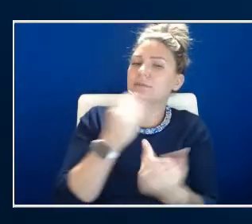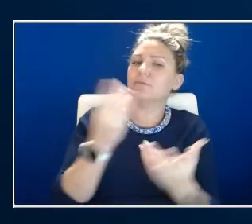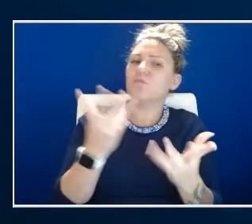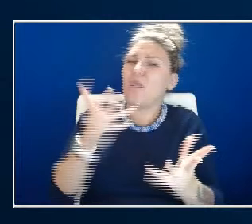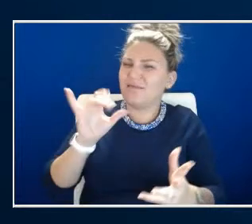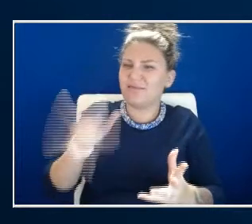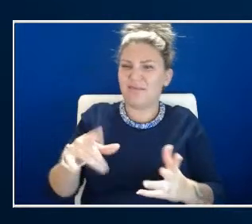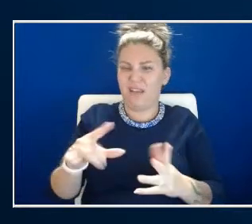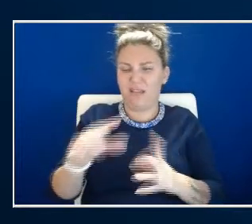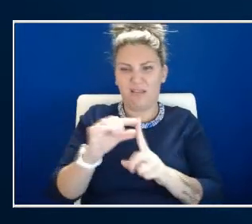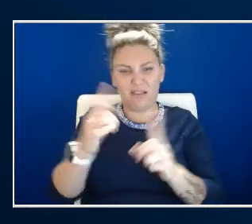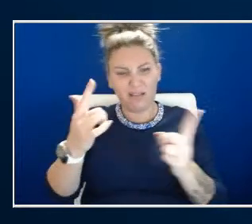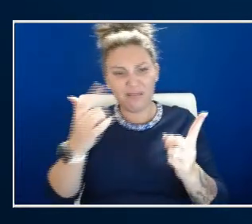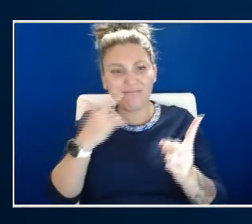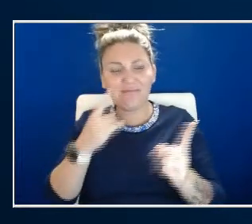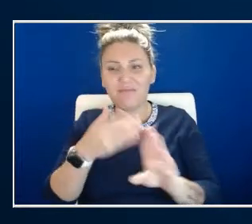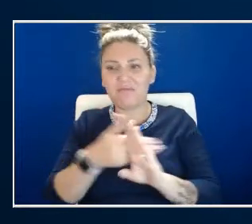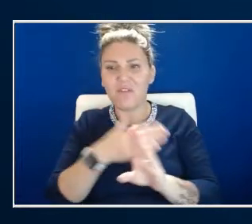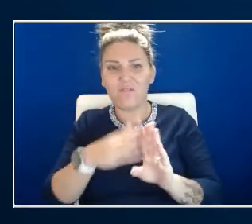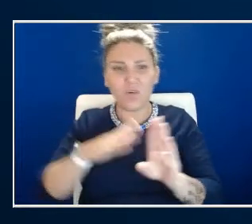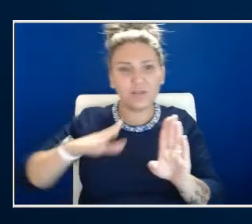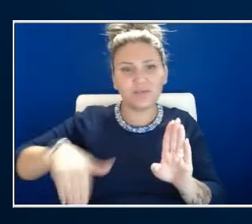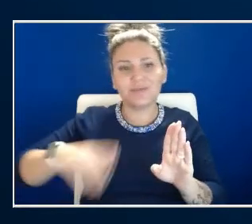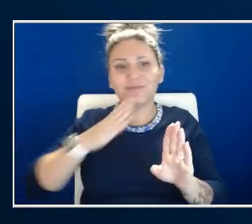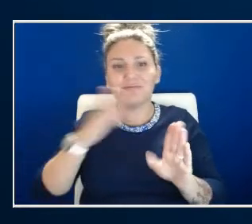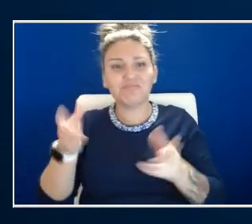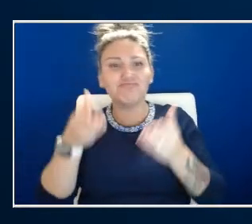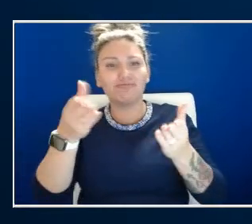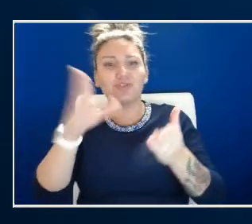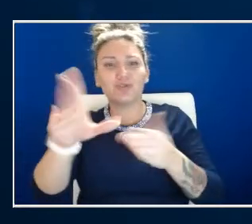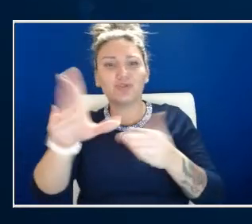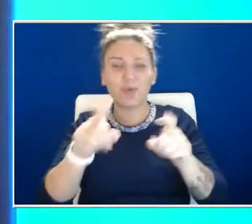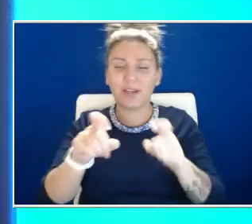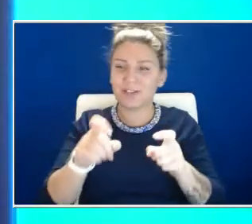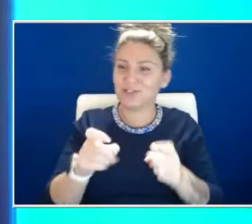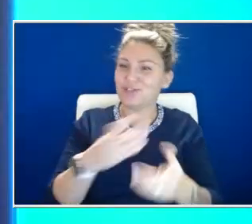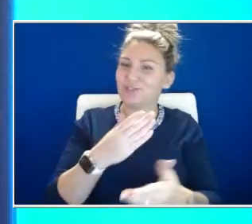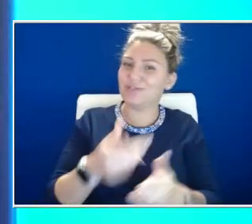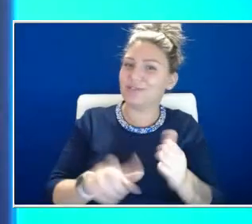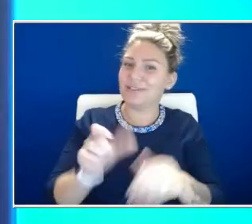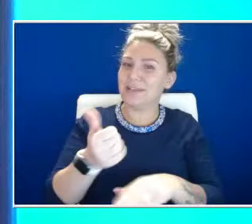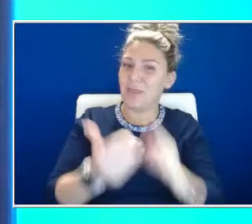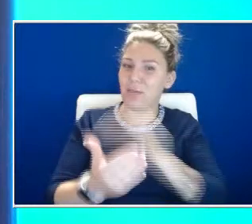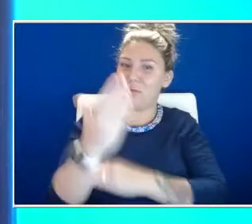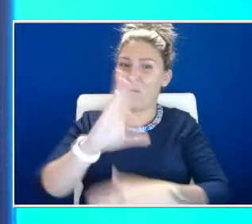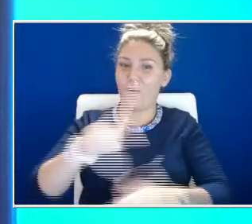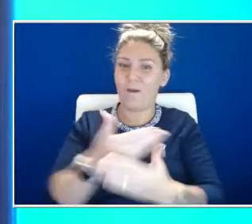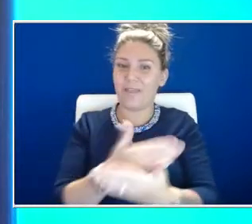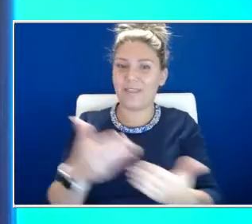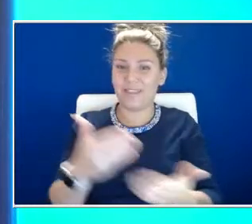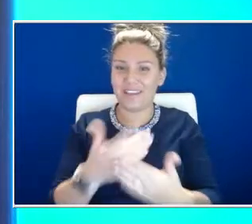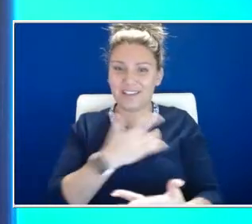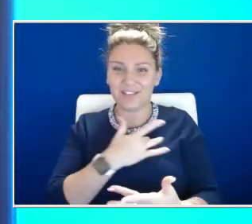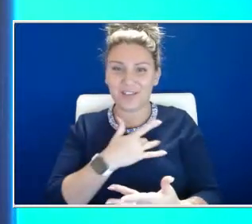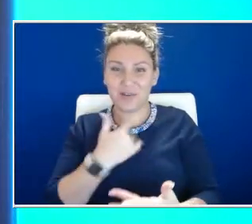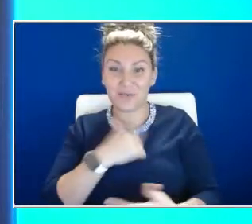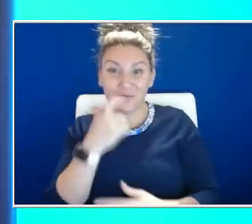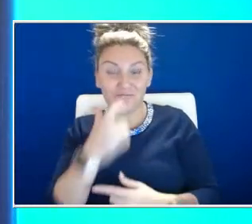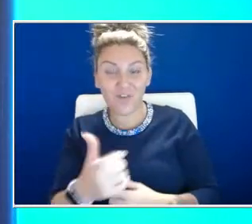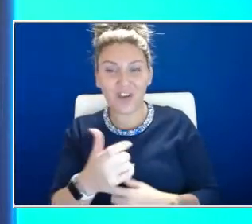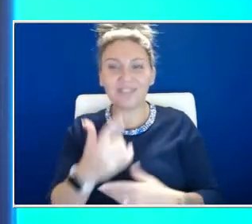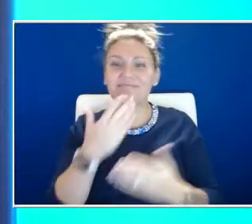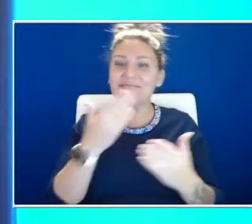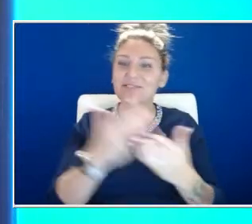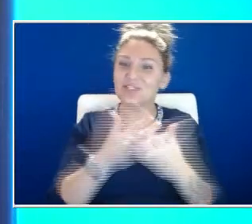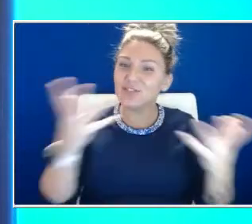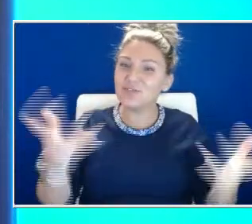it's too late. Bring your questions. We will see you at 10 a.m. for All Things Heart. All right, we'll be watching, Alexis. Thank you so much. Thank you so much for